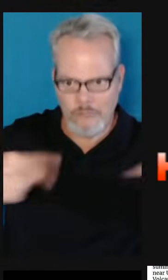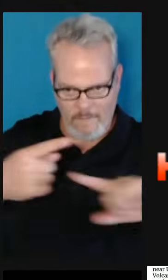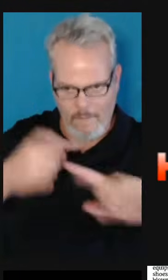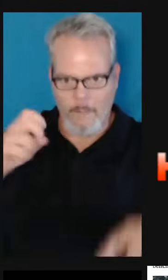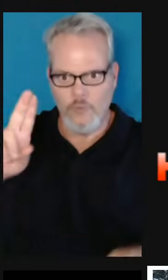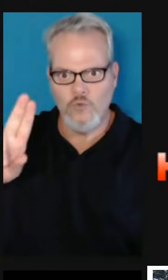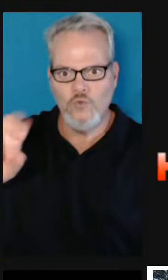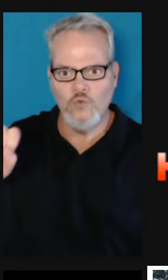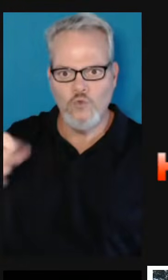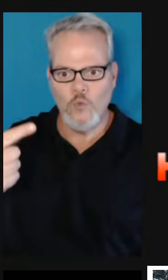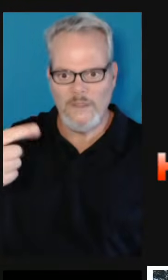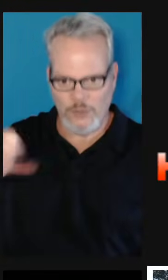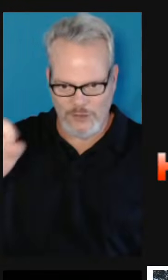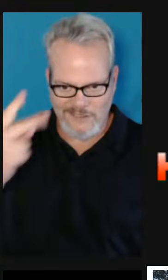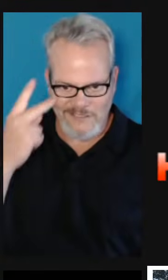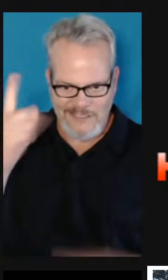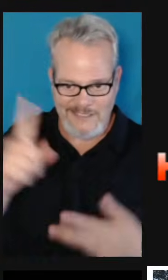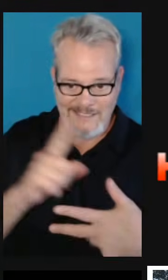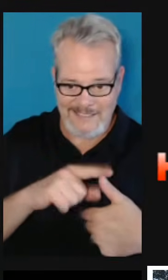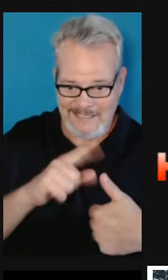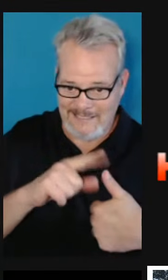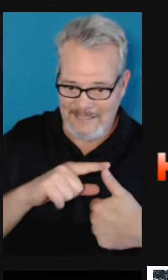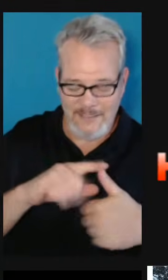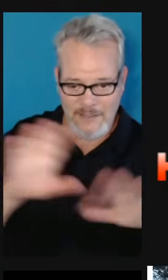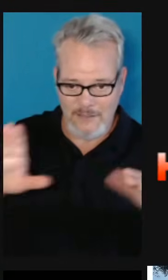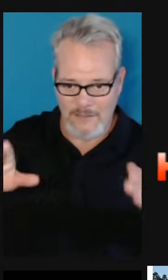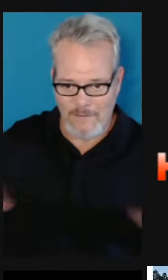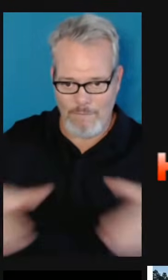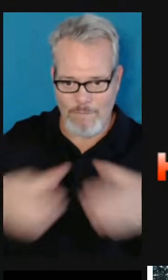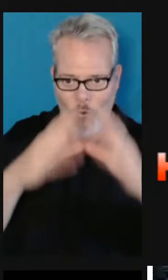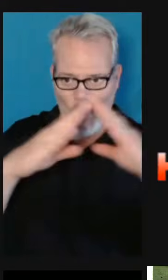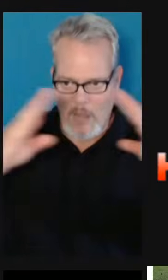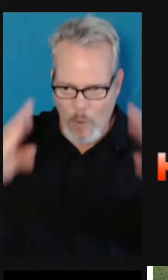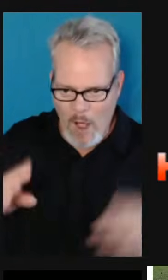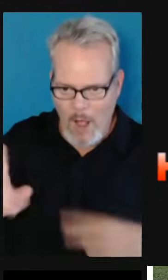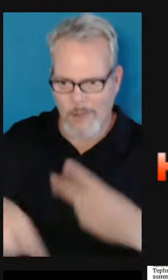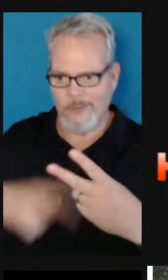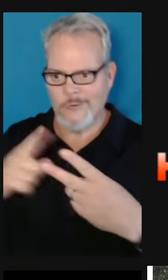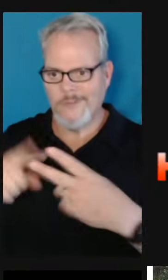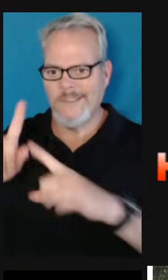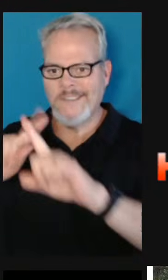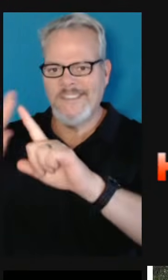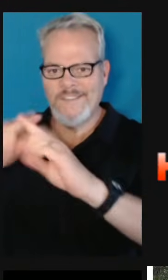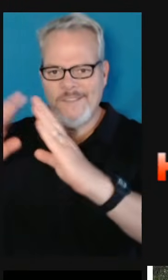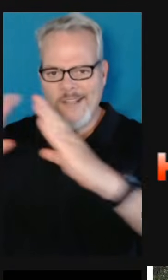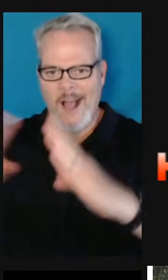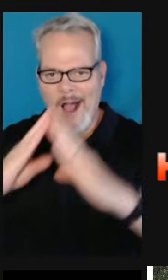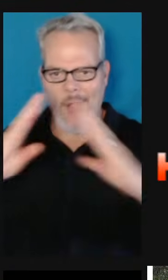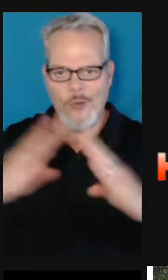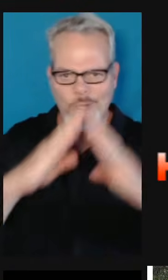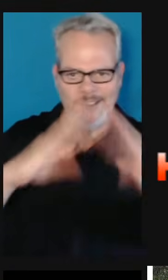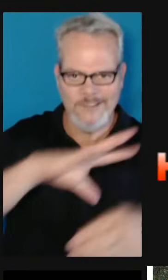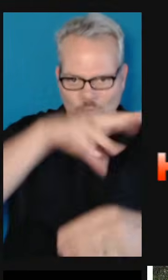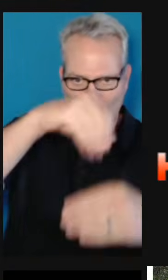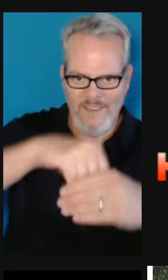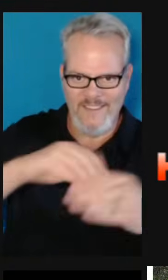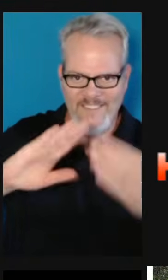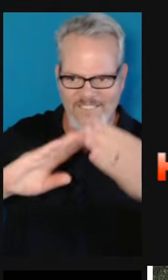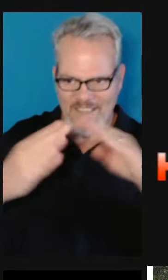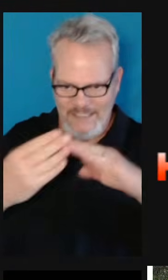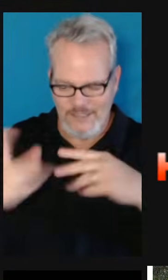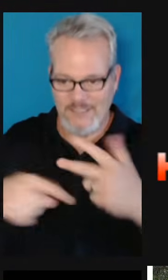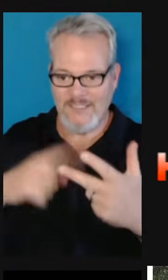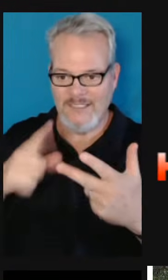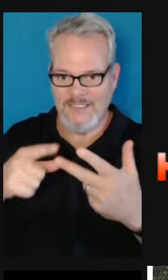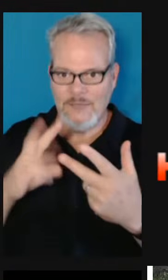House, at residences and infrastructure in Volcano Village. Catchment tanks are a major